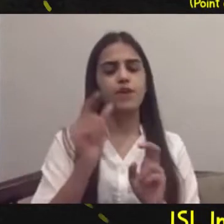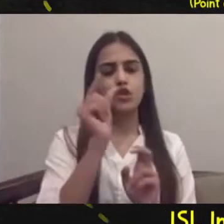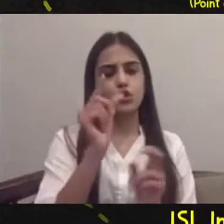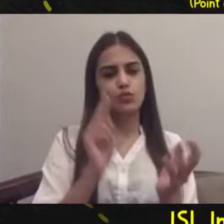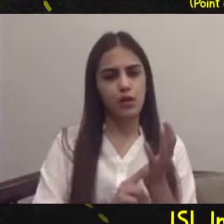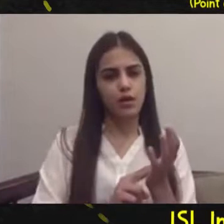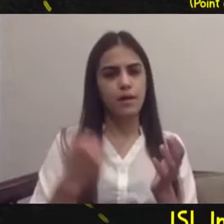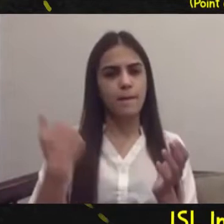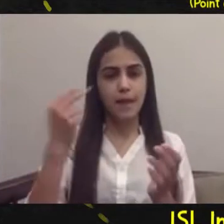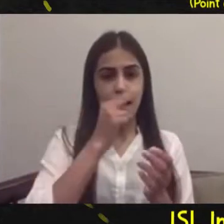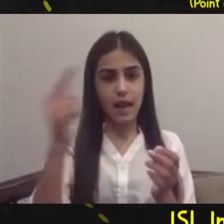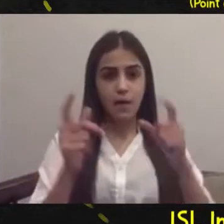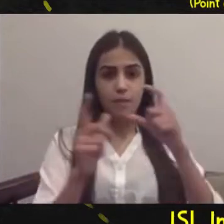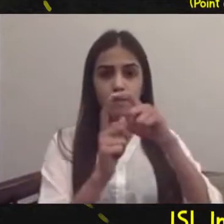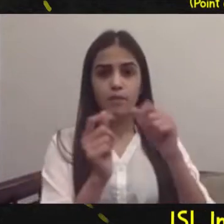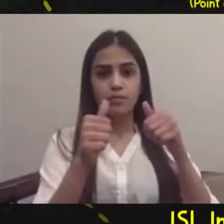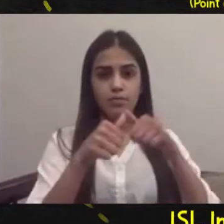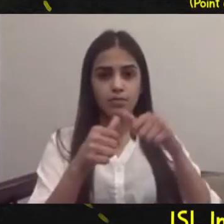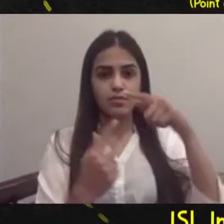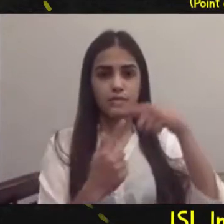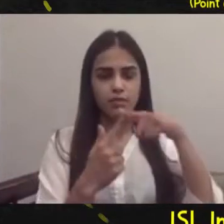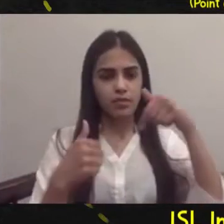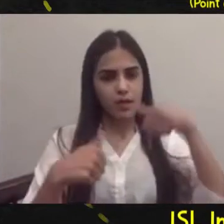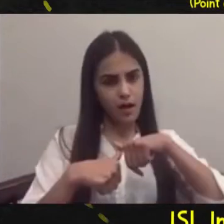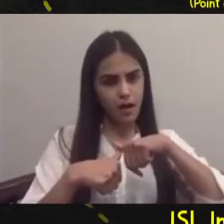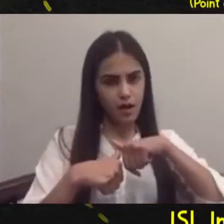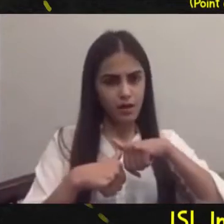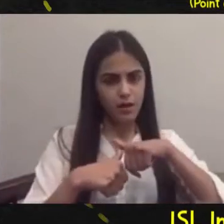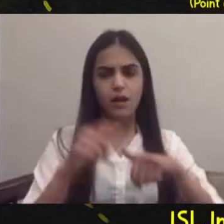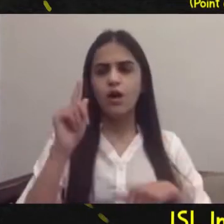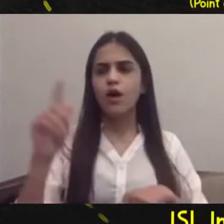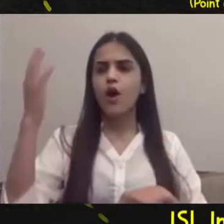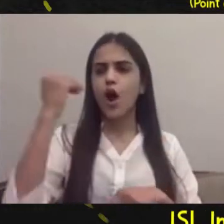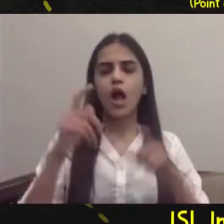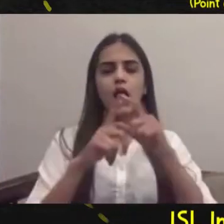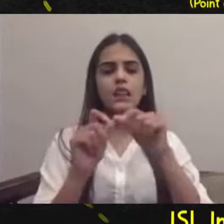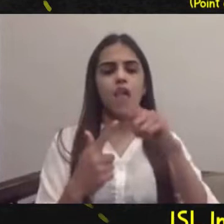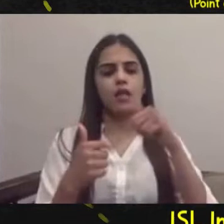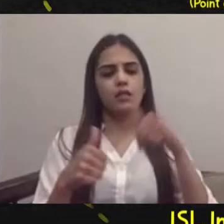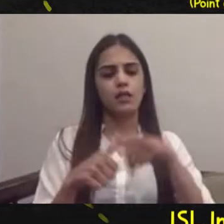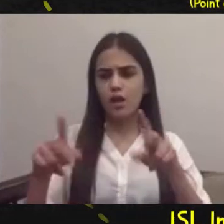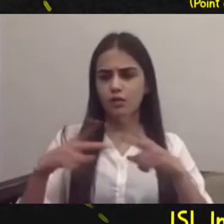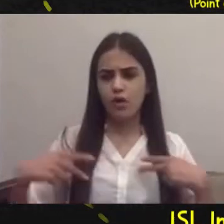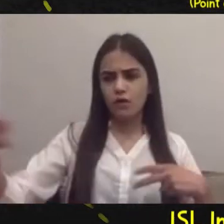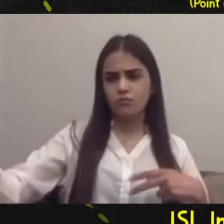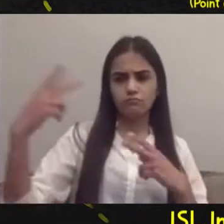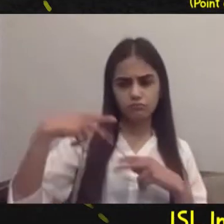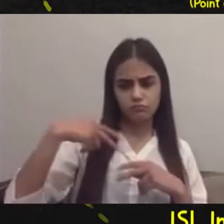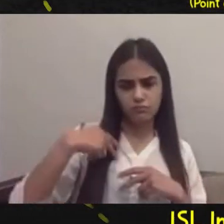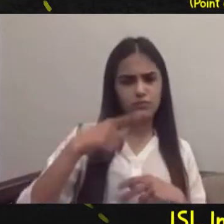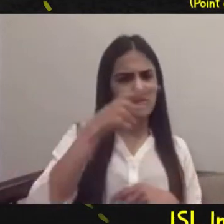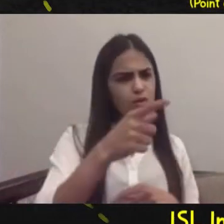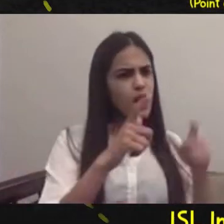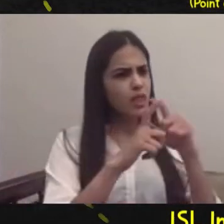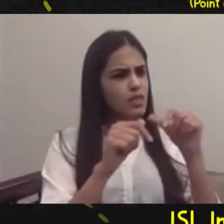surname Datta is commonly mispronounced Datta. So this lawyer comes up to me and says, "Oh, your surname